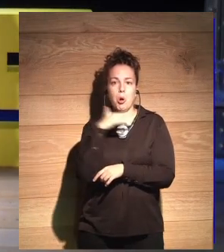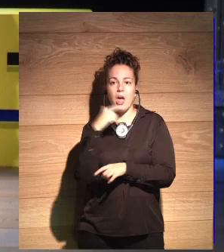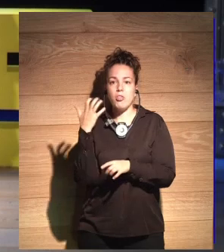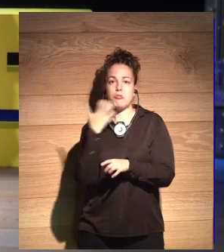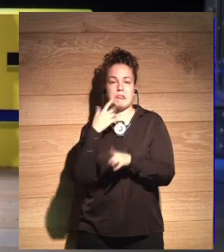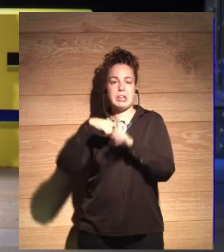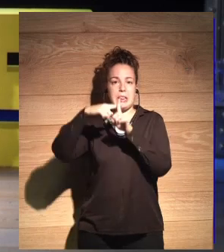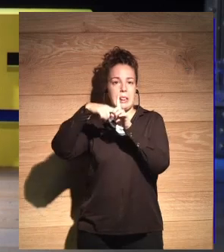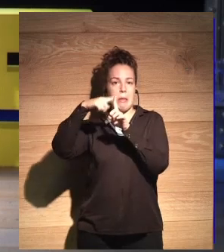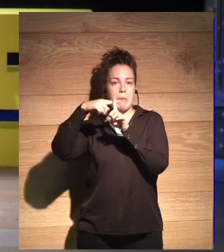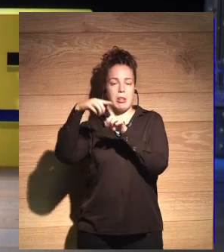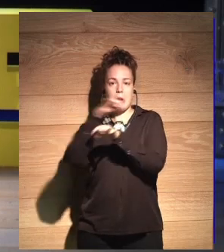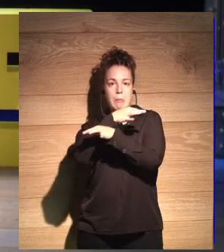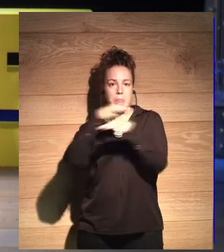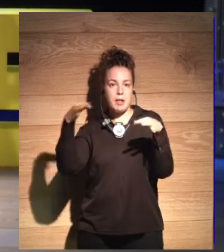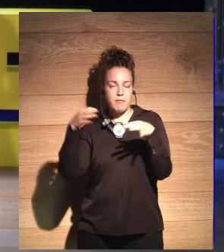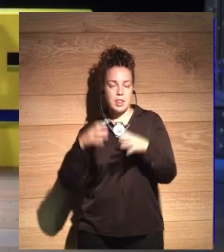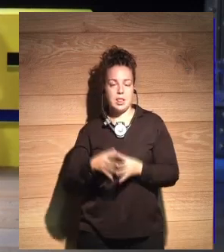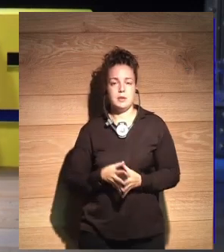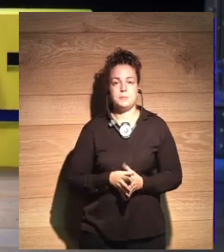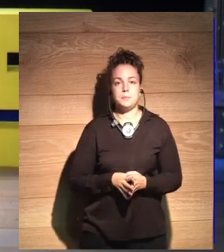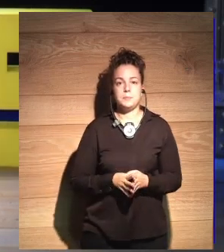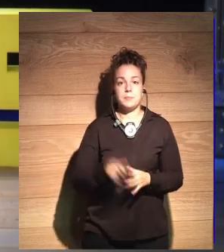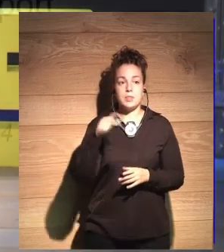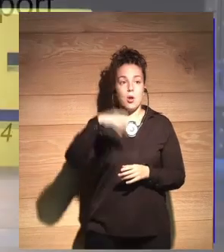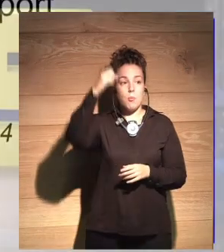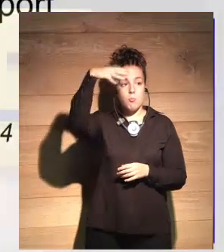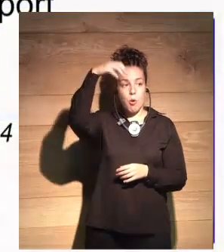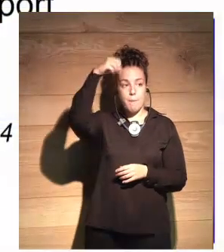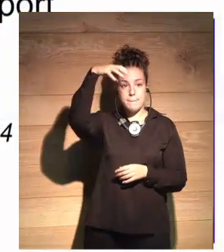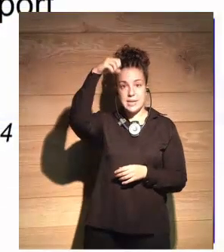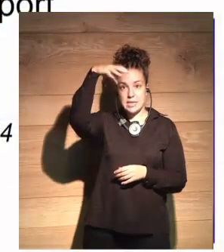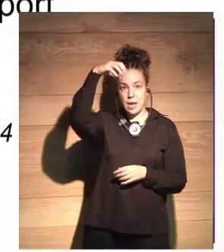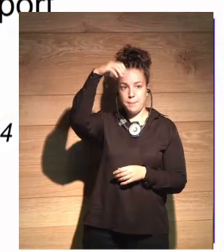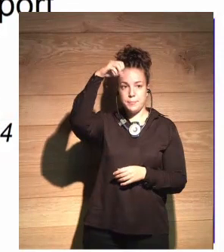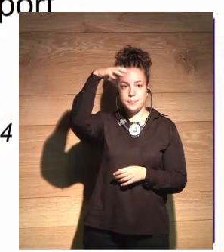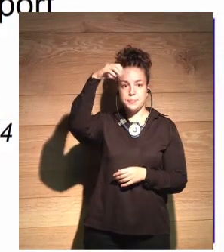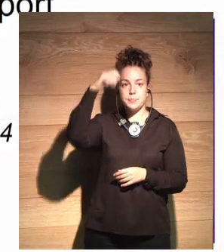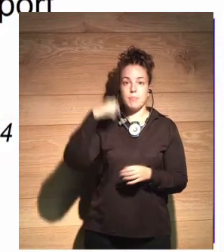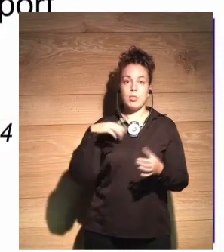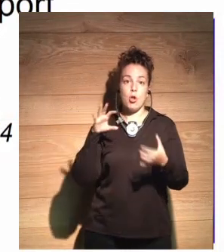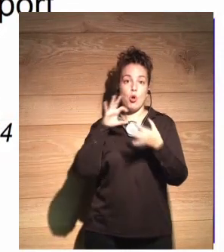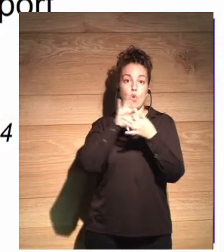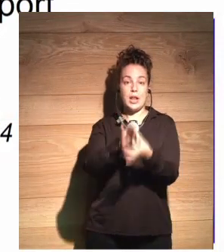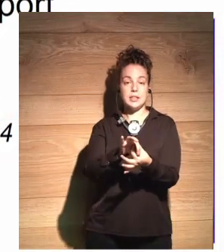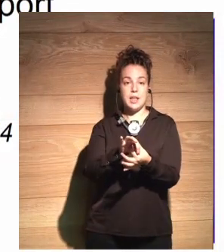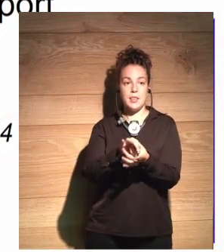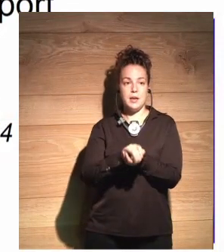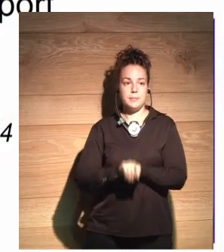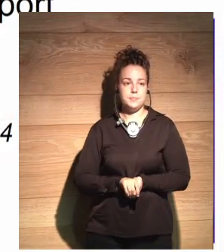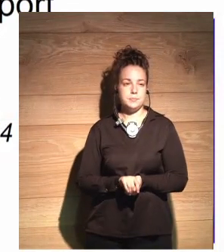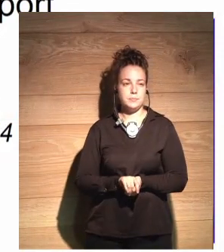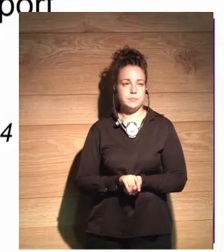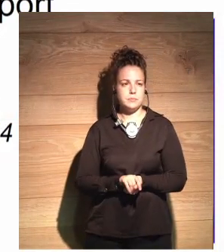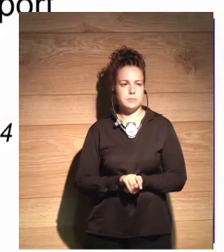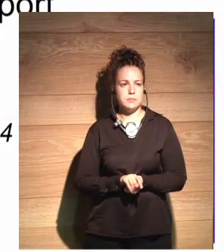This is a light bulb connected to a weather report that my old co-founder and I made. It just shows